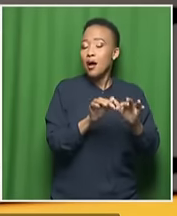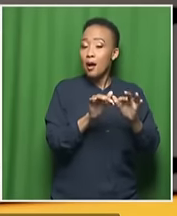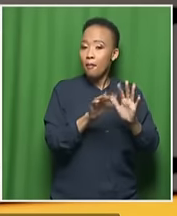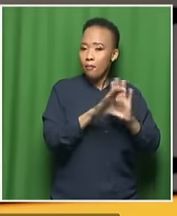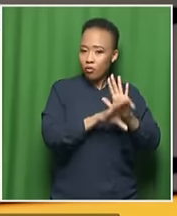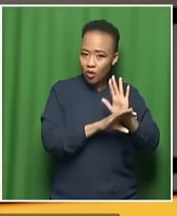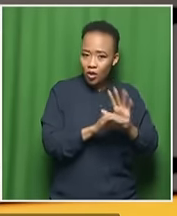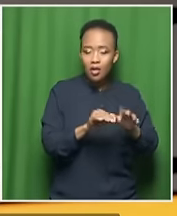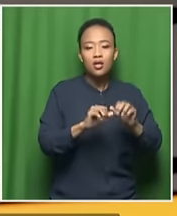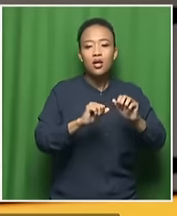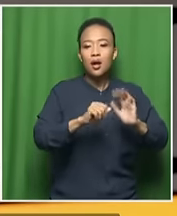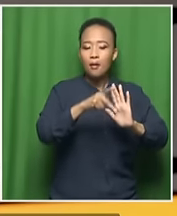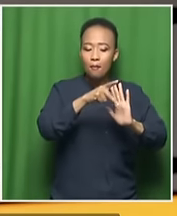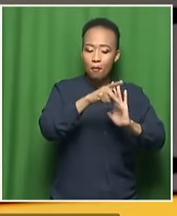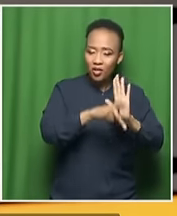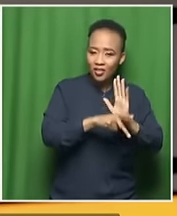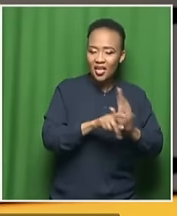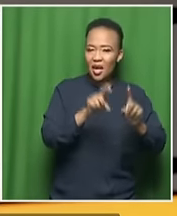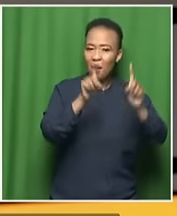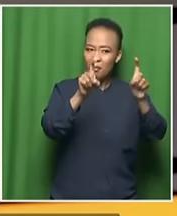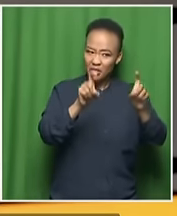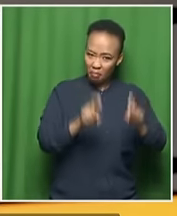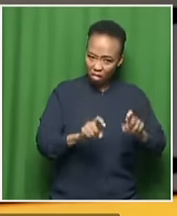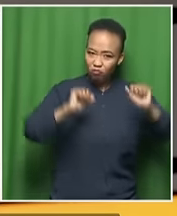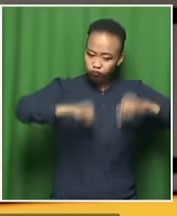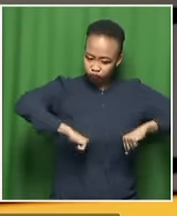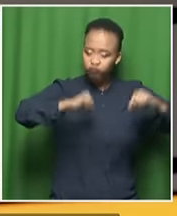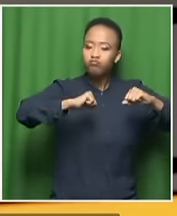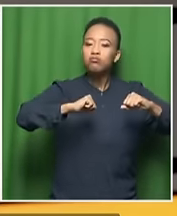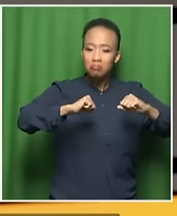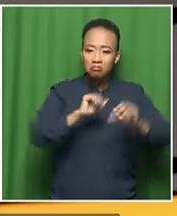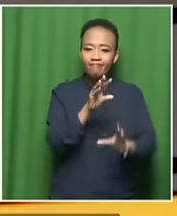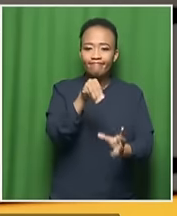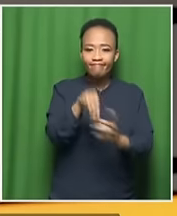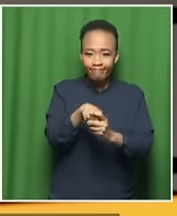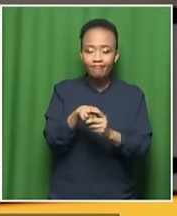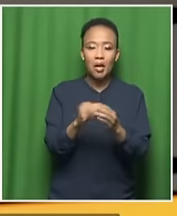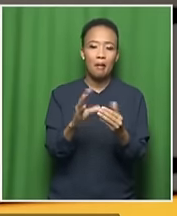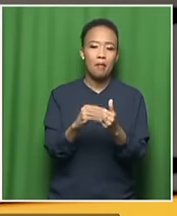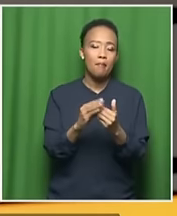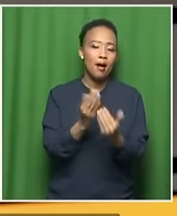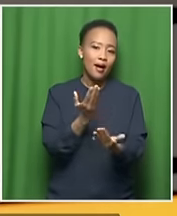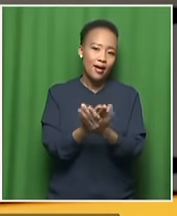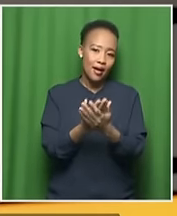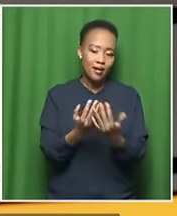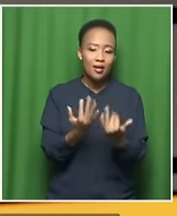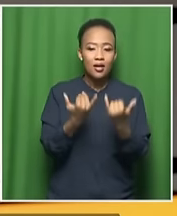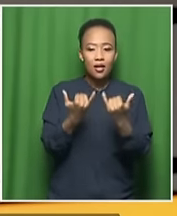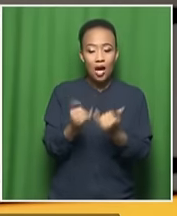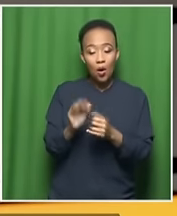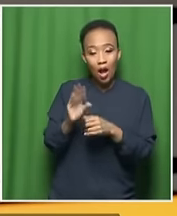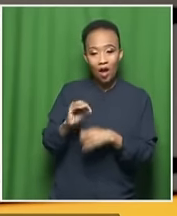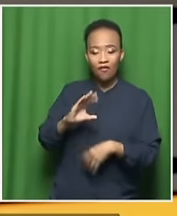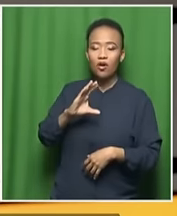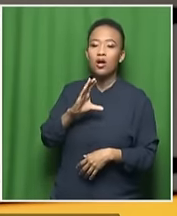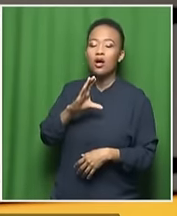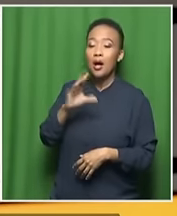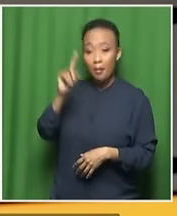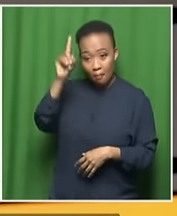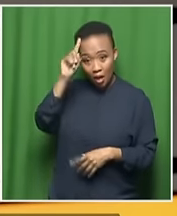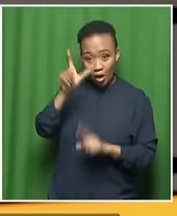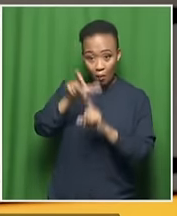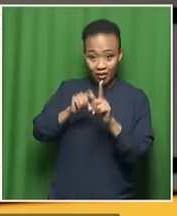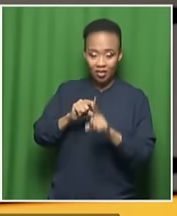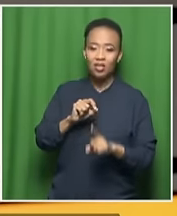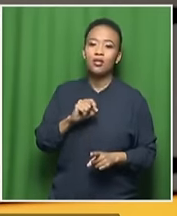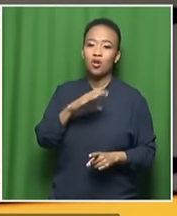our policies can become a member. And therefore, we have, for instance, councillors. We have a black councillor.